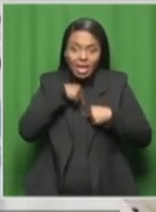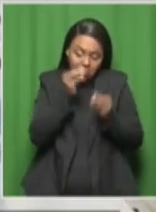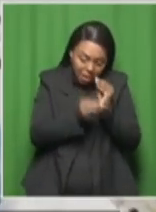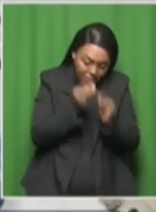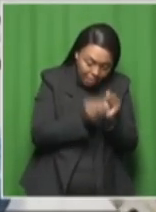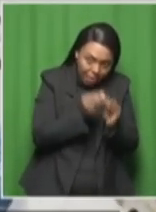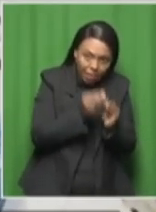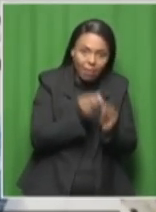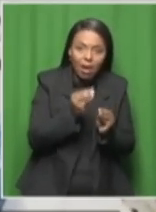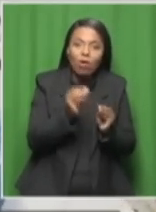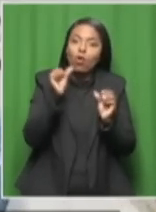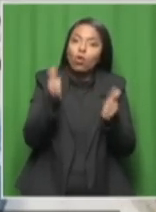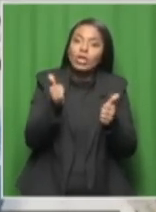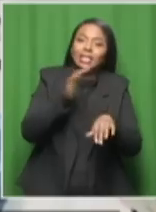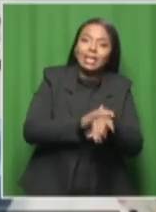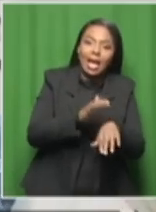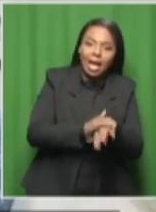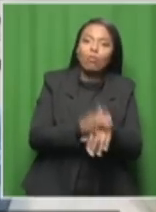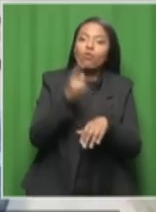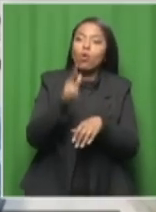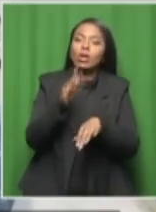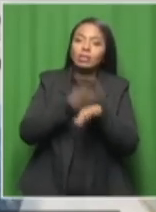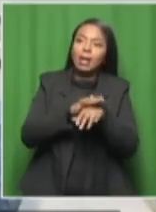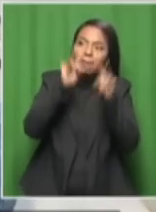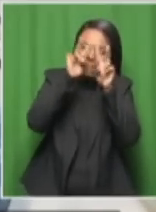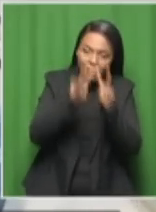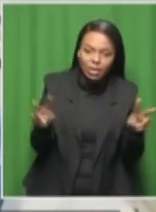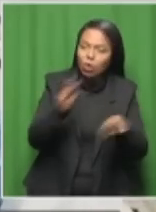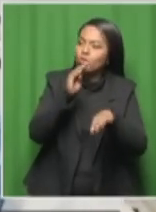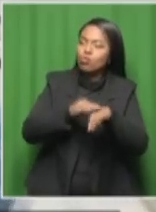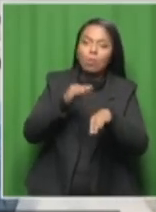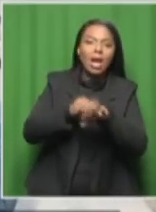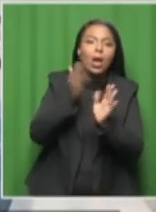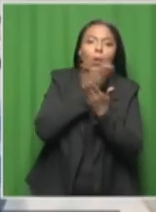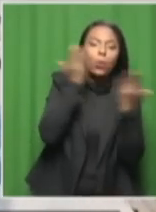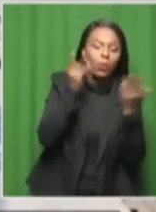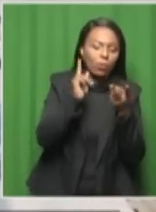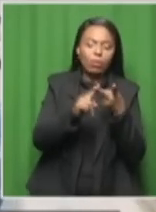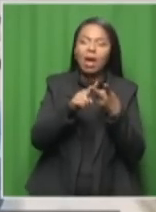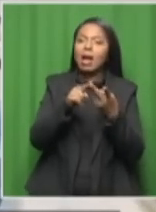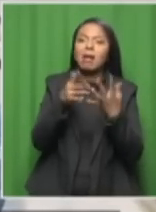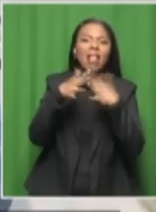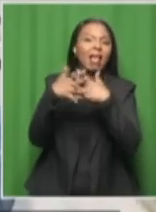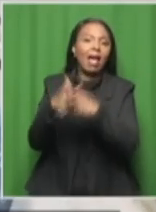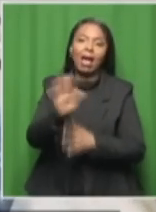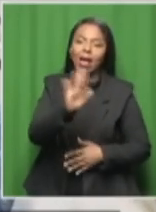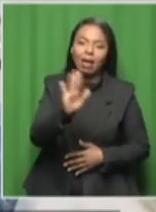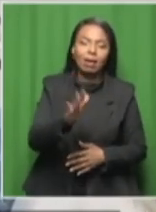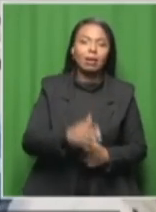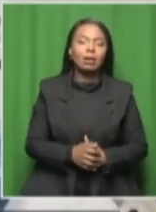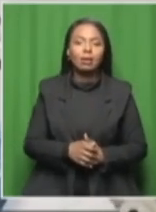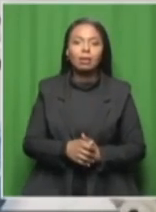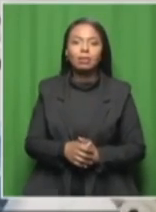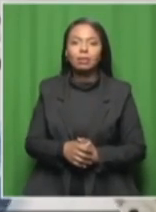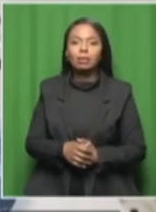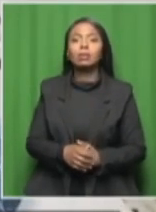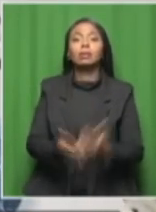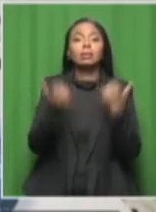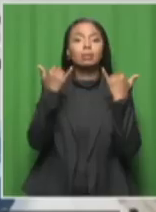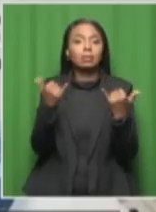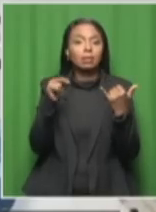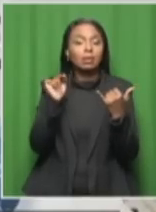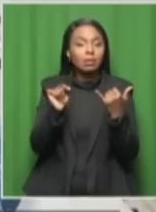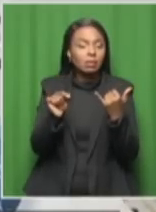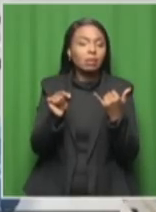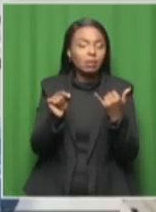good times, for times of peace, no problems, no disturbances. Now, to show that, to prove